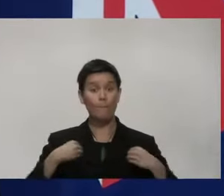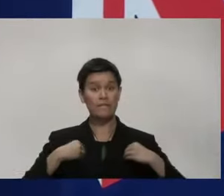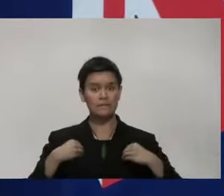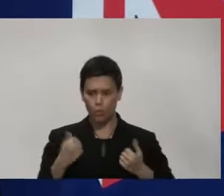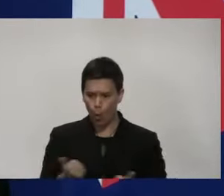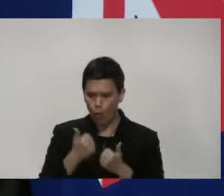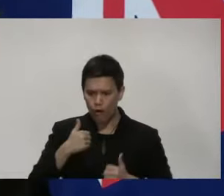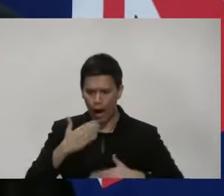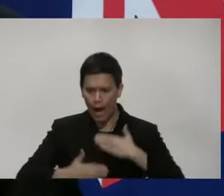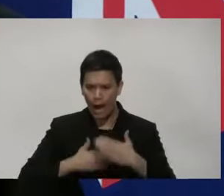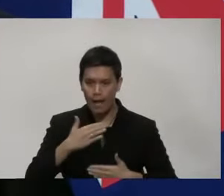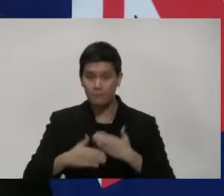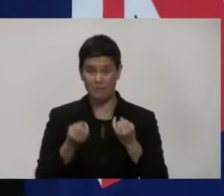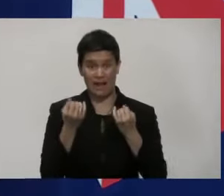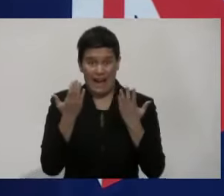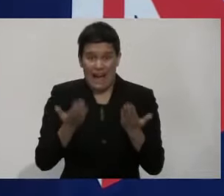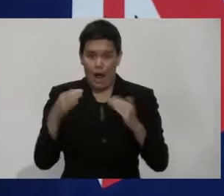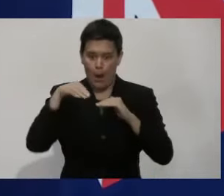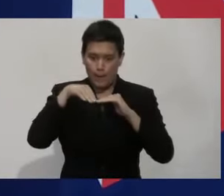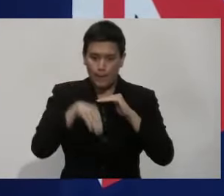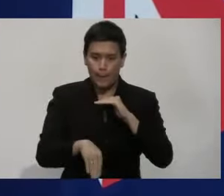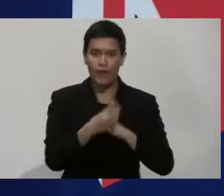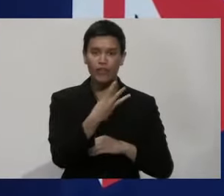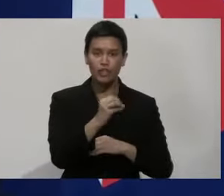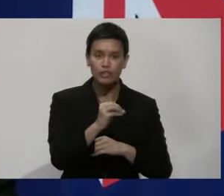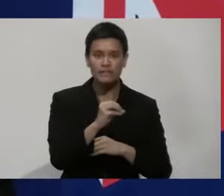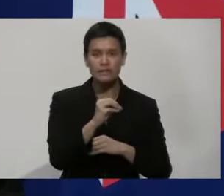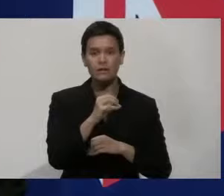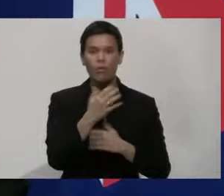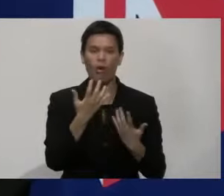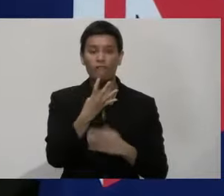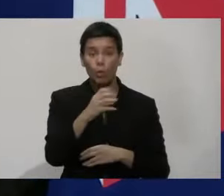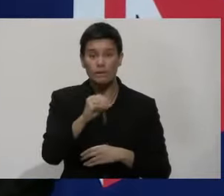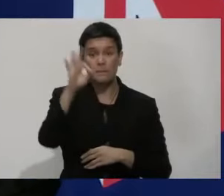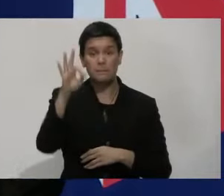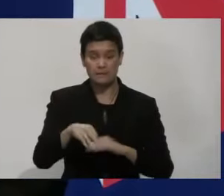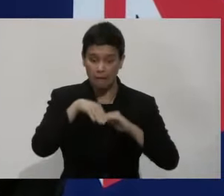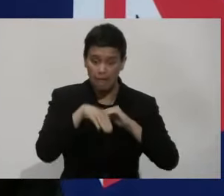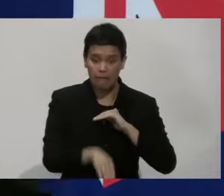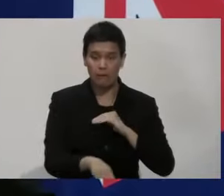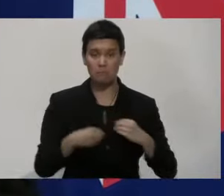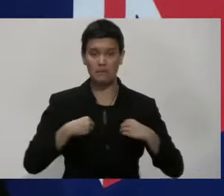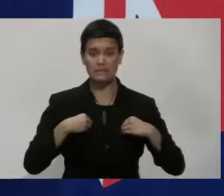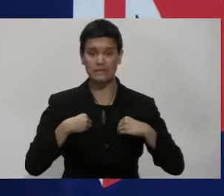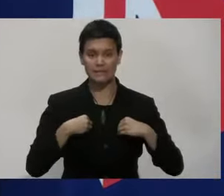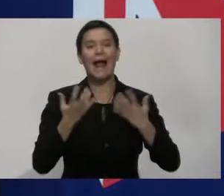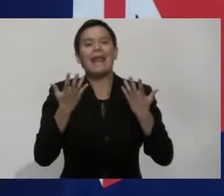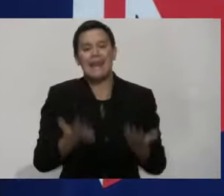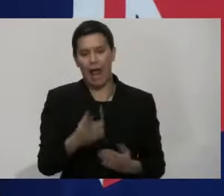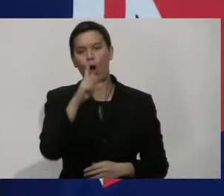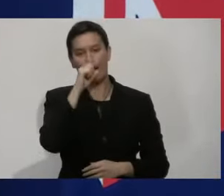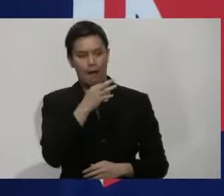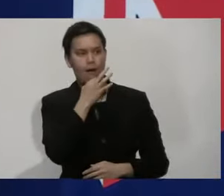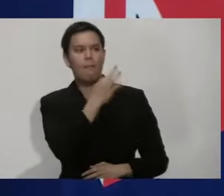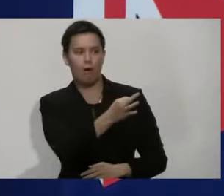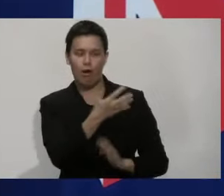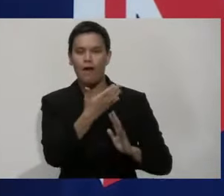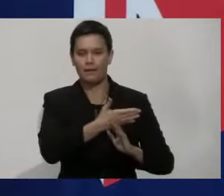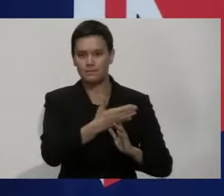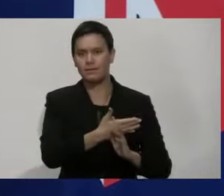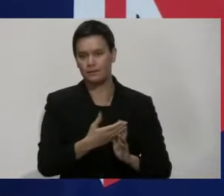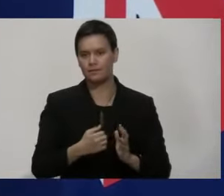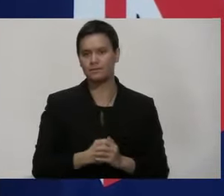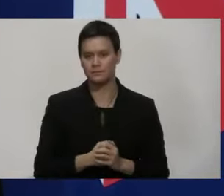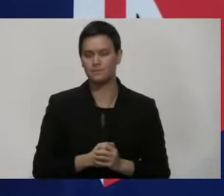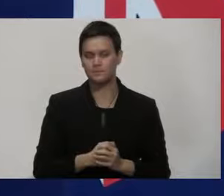access even a larger period of support. Targeted support for HOSPO? No, our view was that actually if you just set criteria